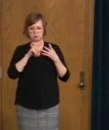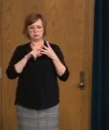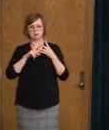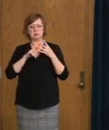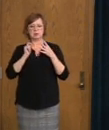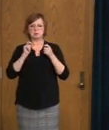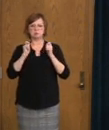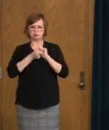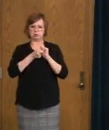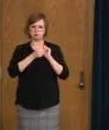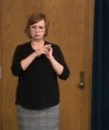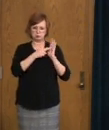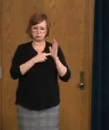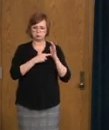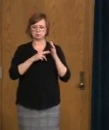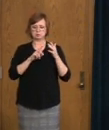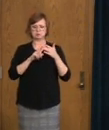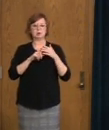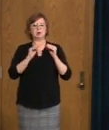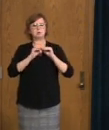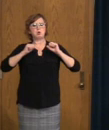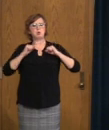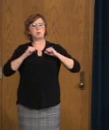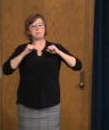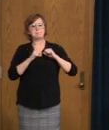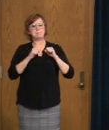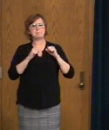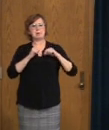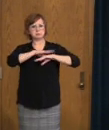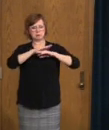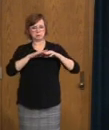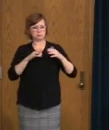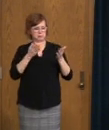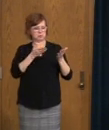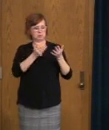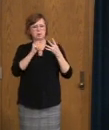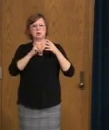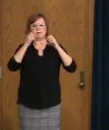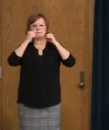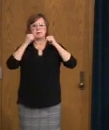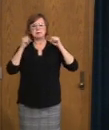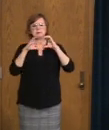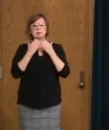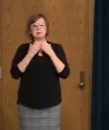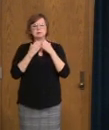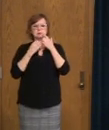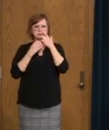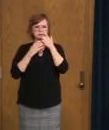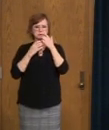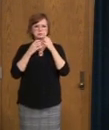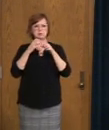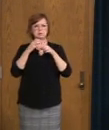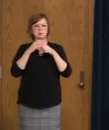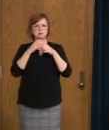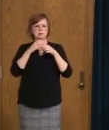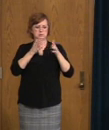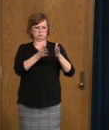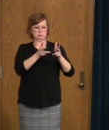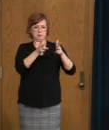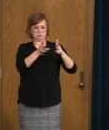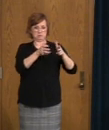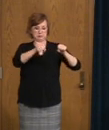revised, more distance for group activities, spin classes, more distance for restaurants, 4 at a table, 3